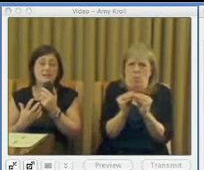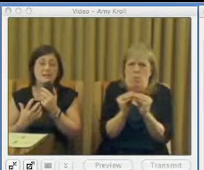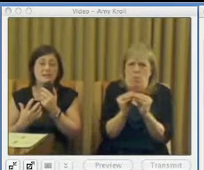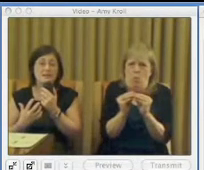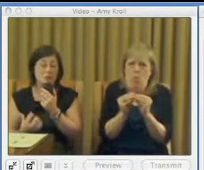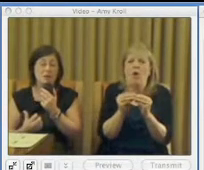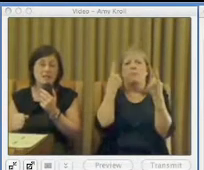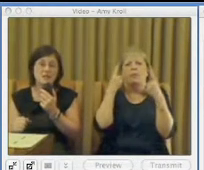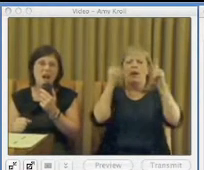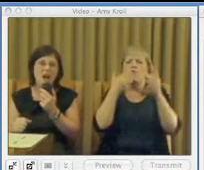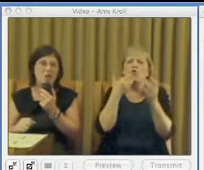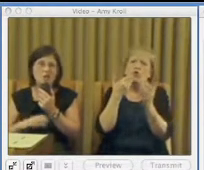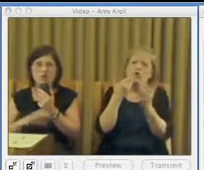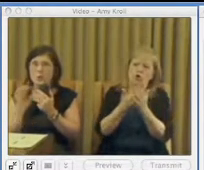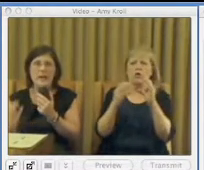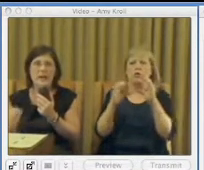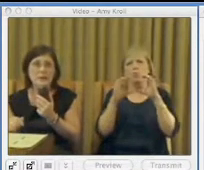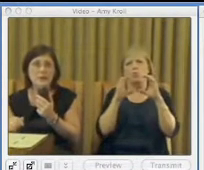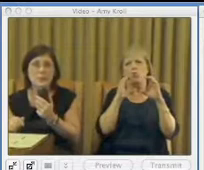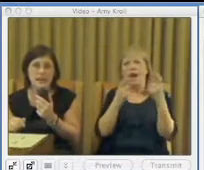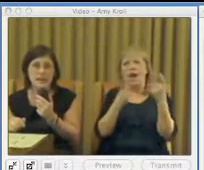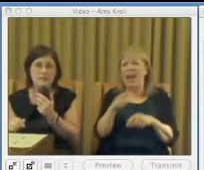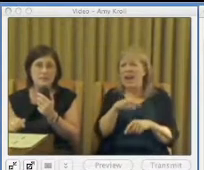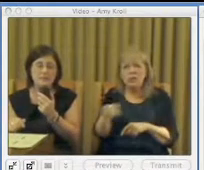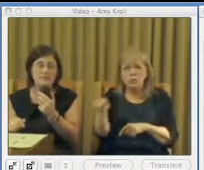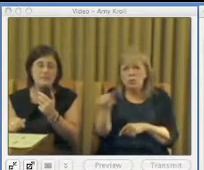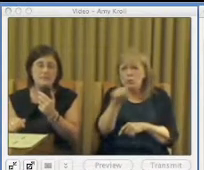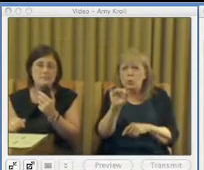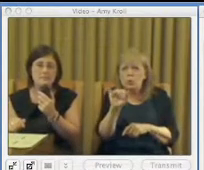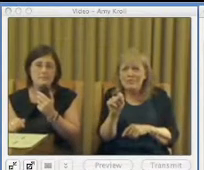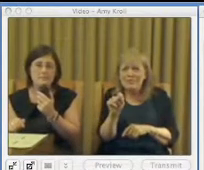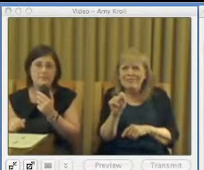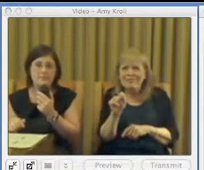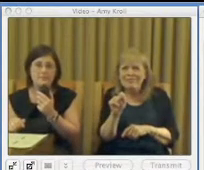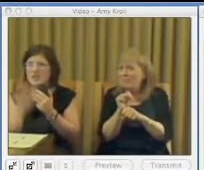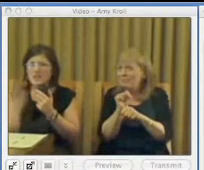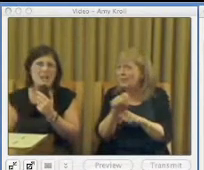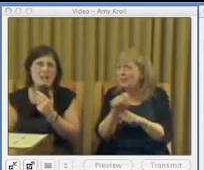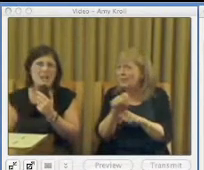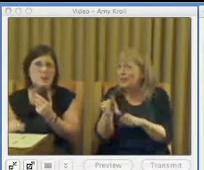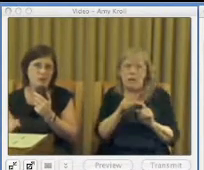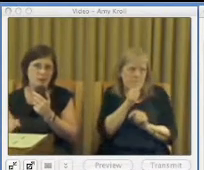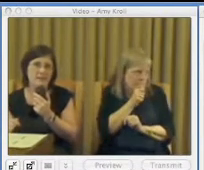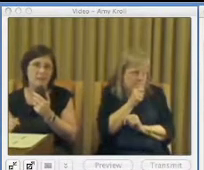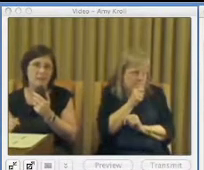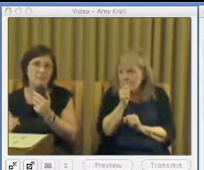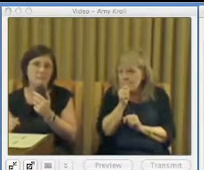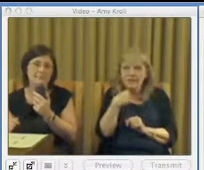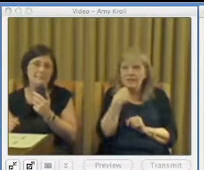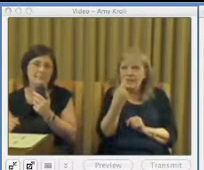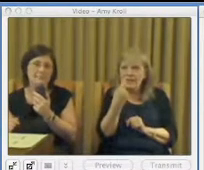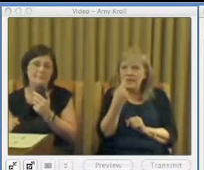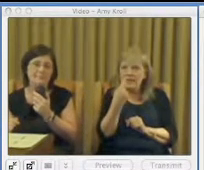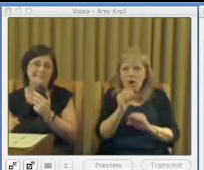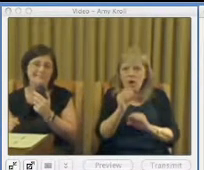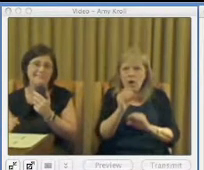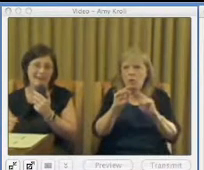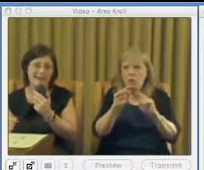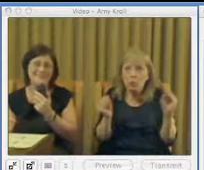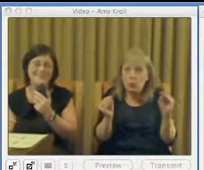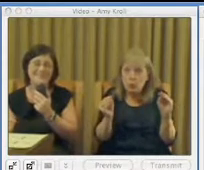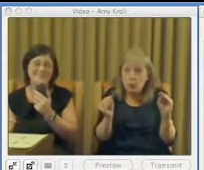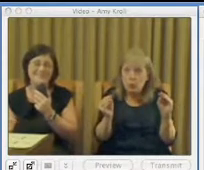communication happen, to make this communication effective. And you do it anyway, but not tell anyone that you're doing